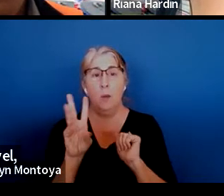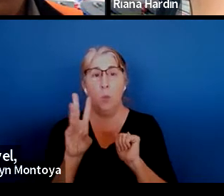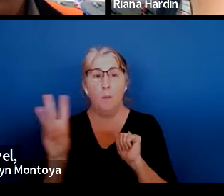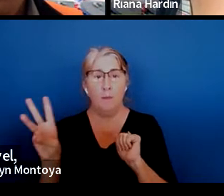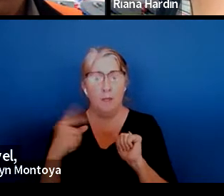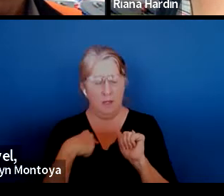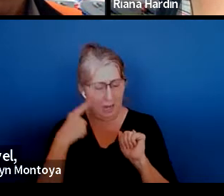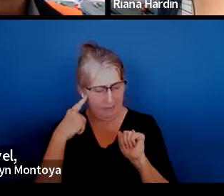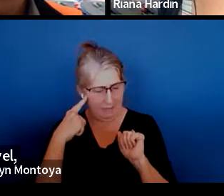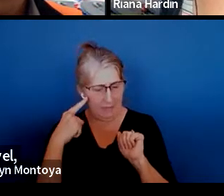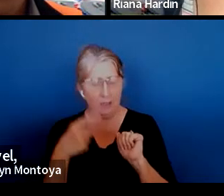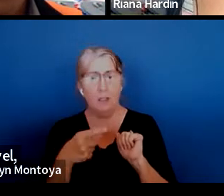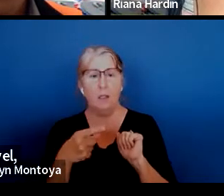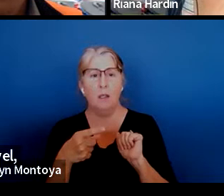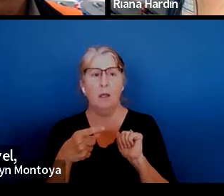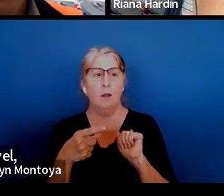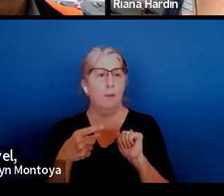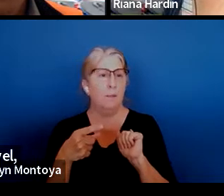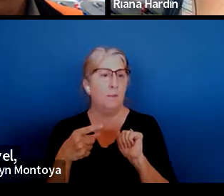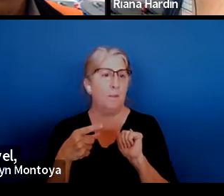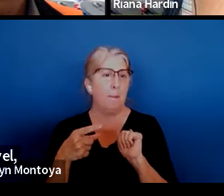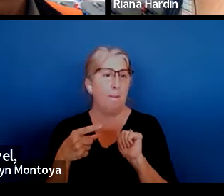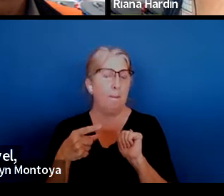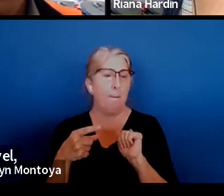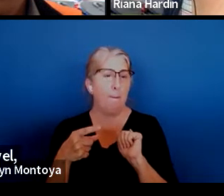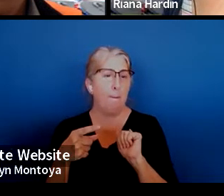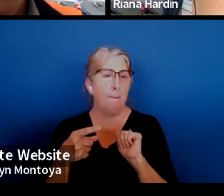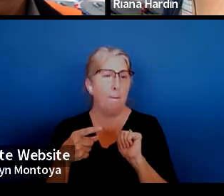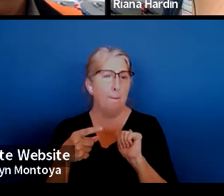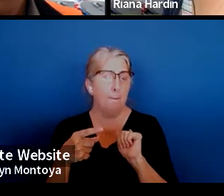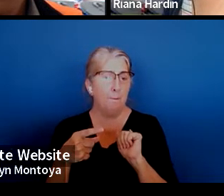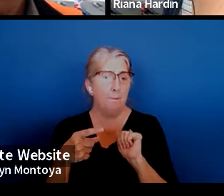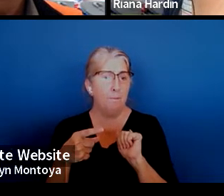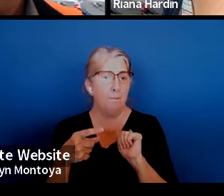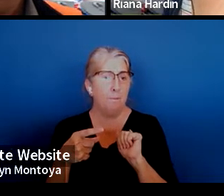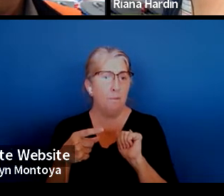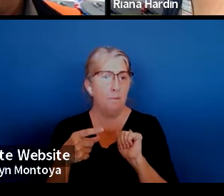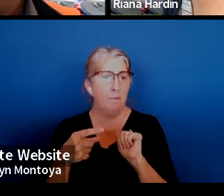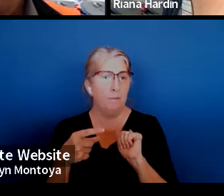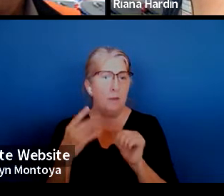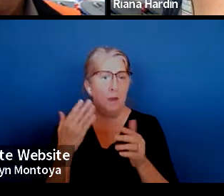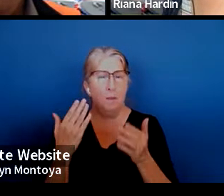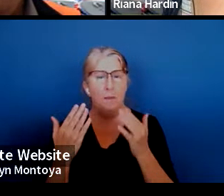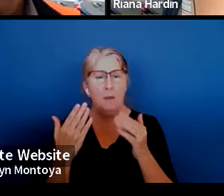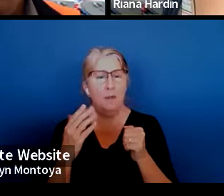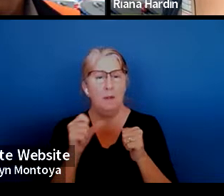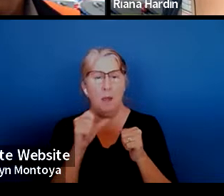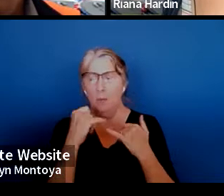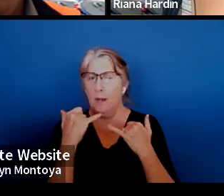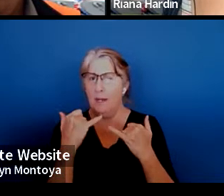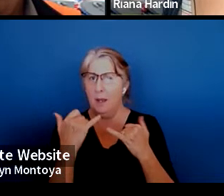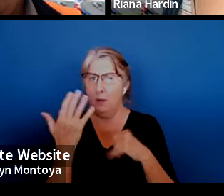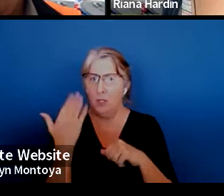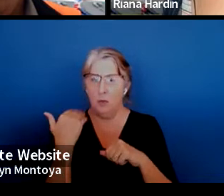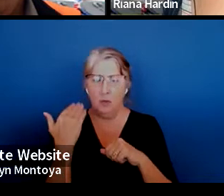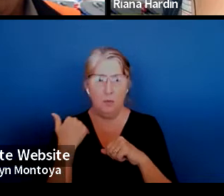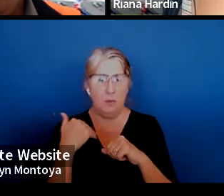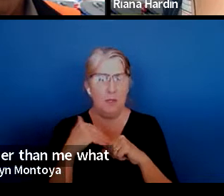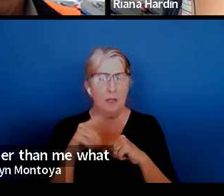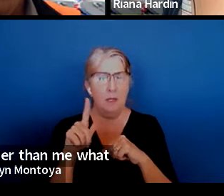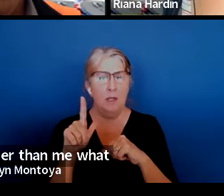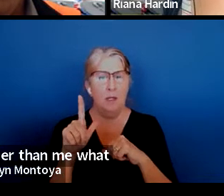think Dan might know better than me what it's actually now, but it used to be Ledge